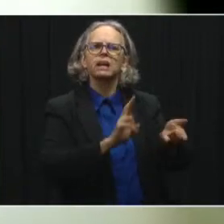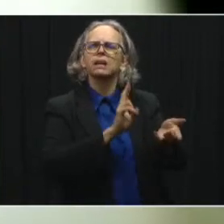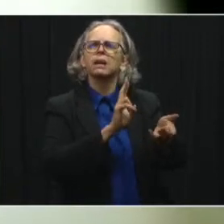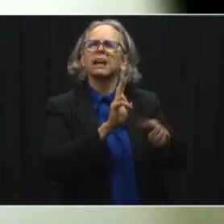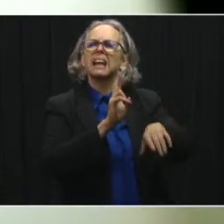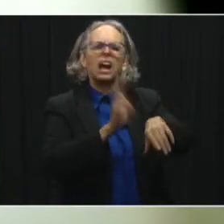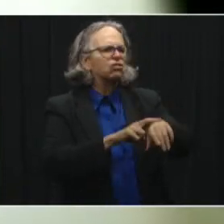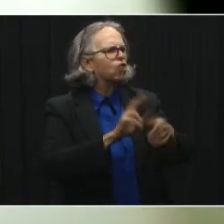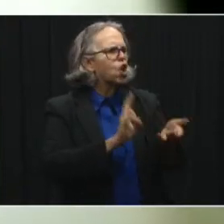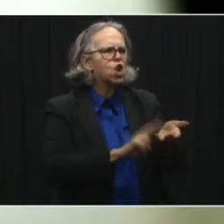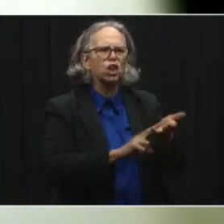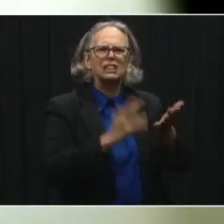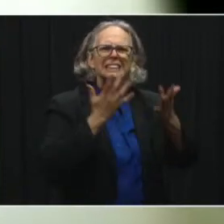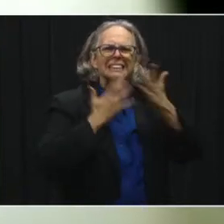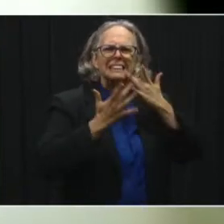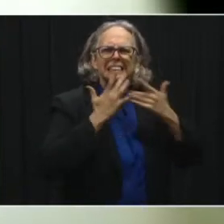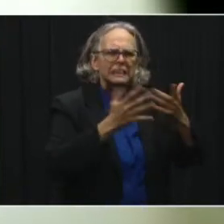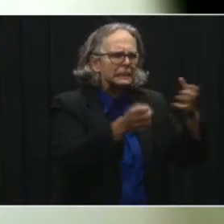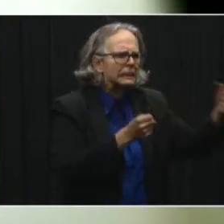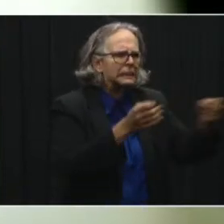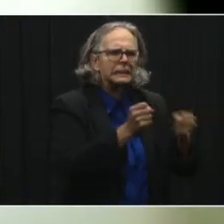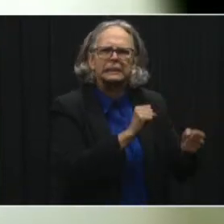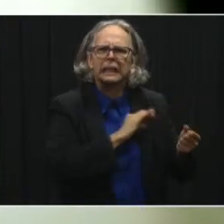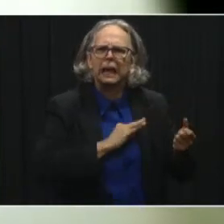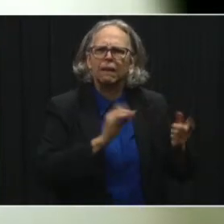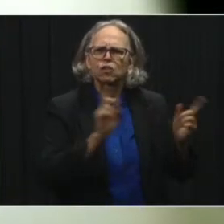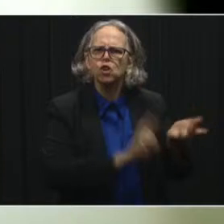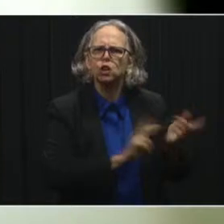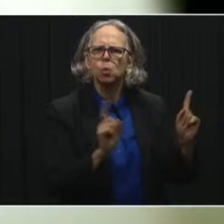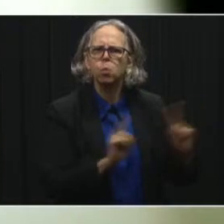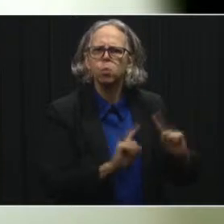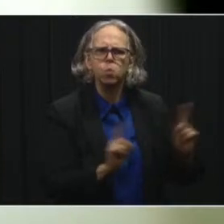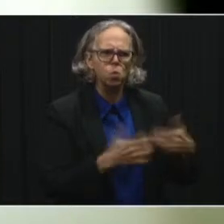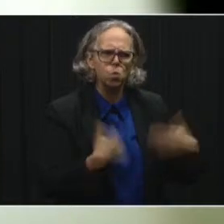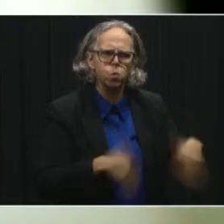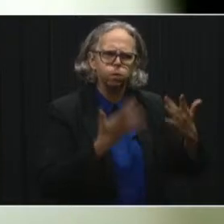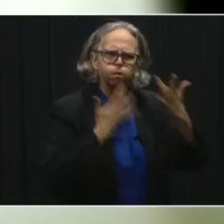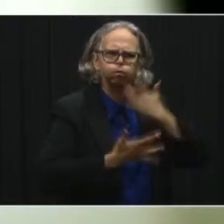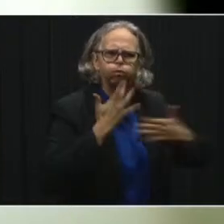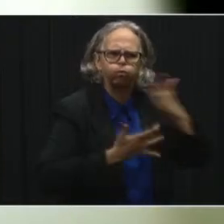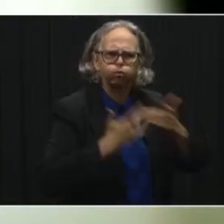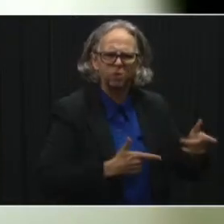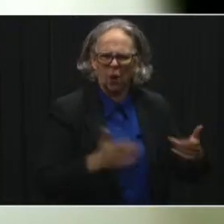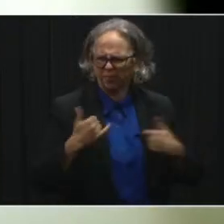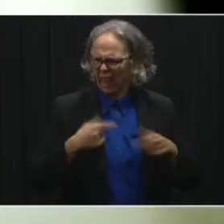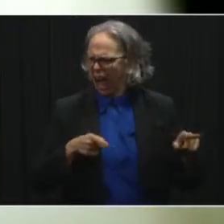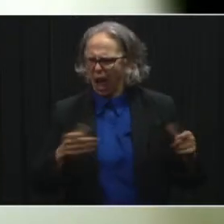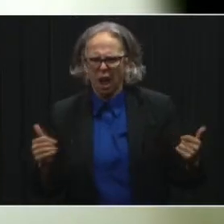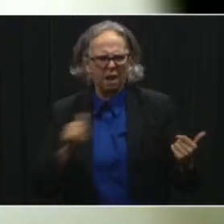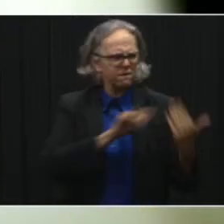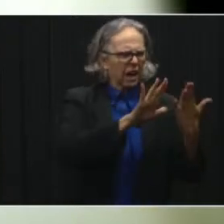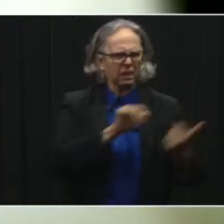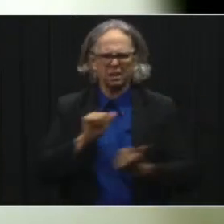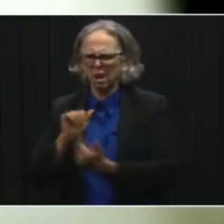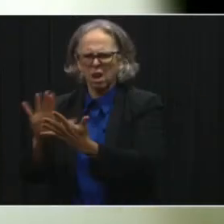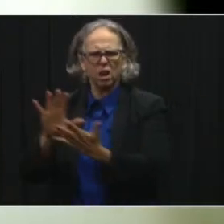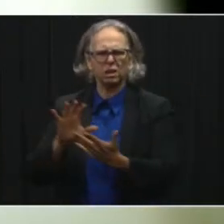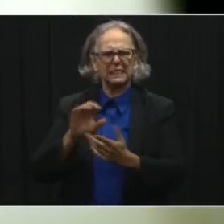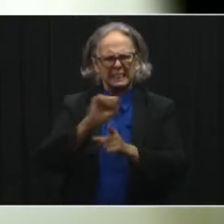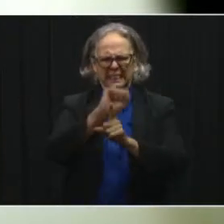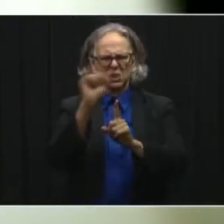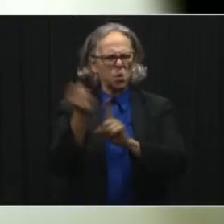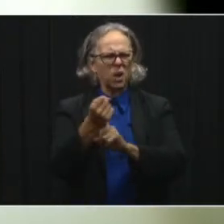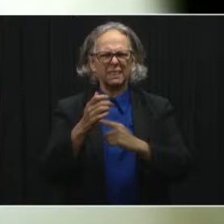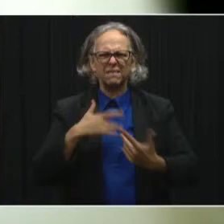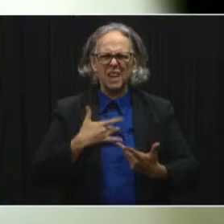places a significant burden on our beds, our medical teams, and worse yet, it creates scenarios that no one wants to think about, where we do